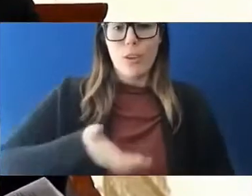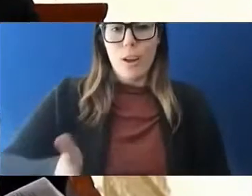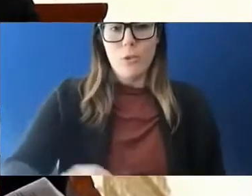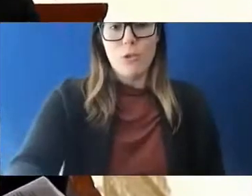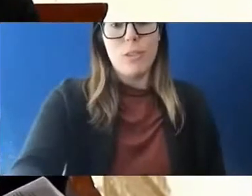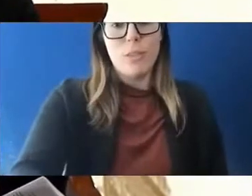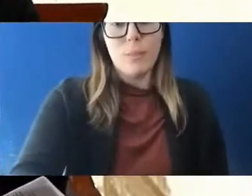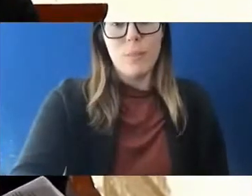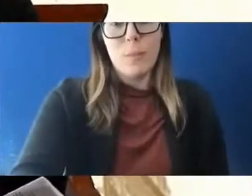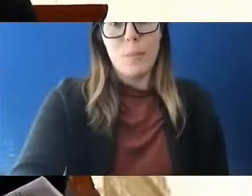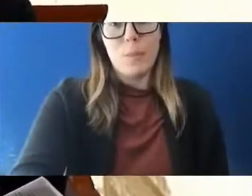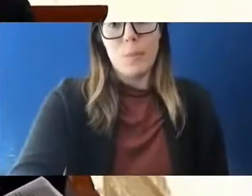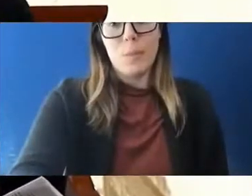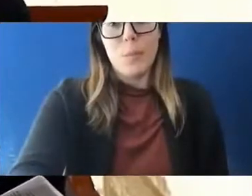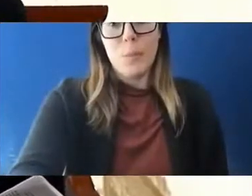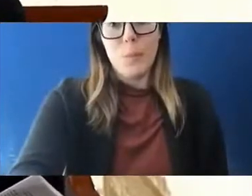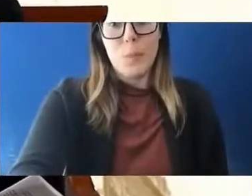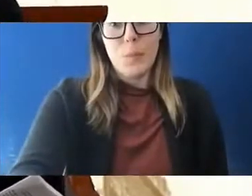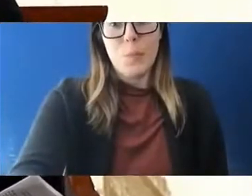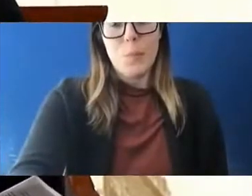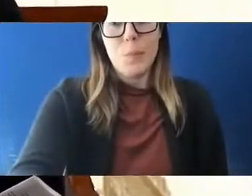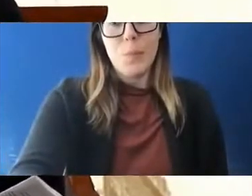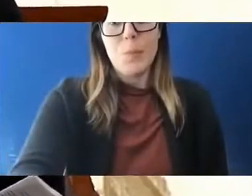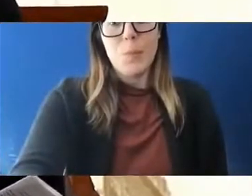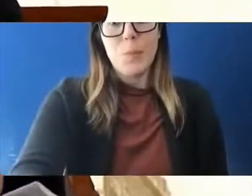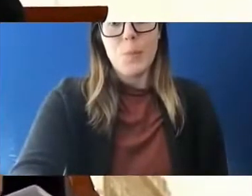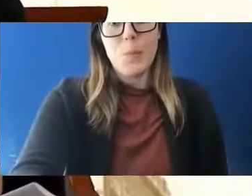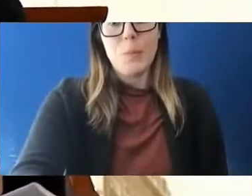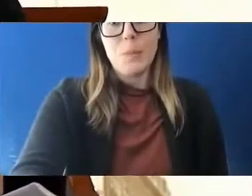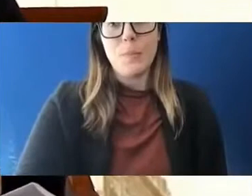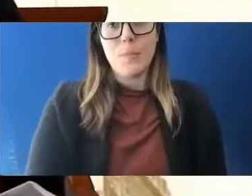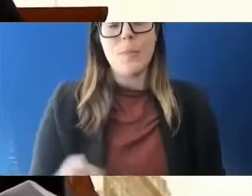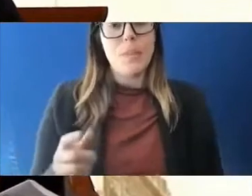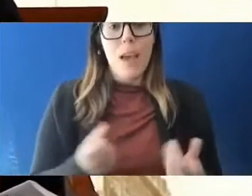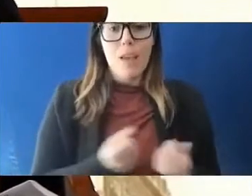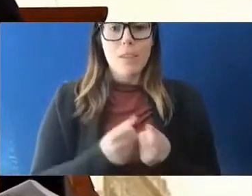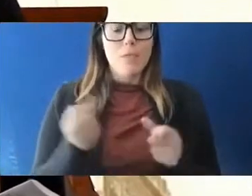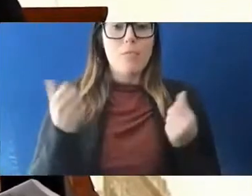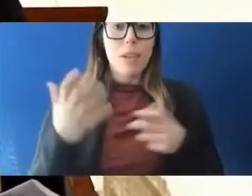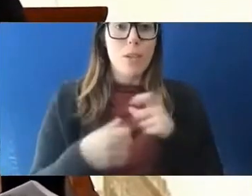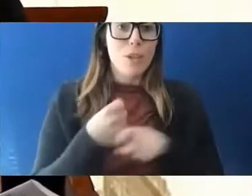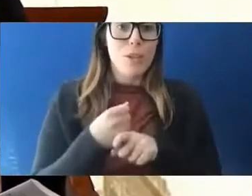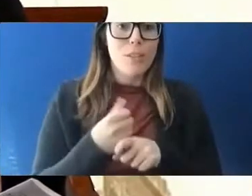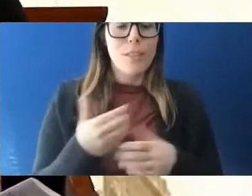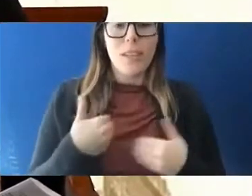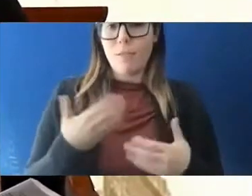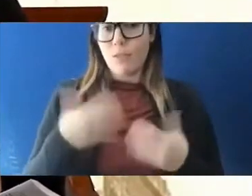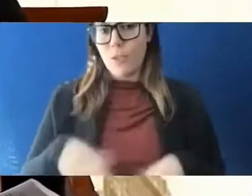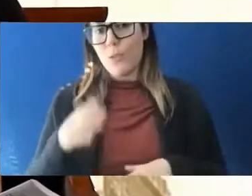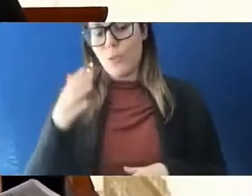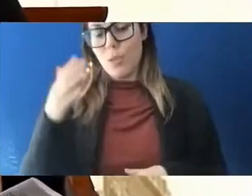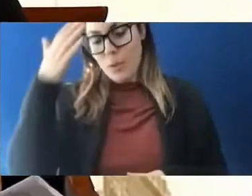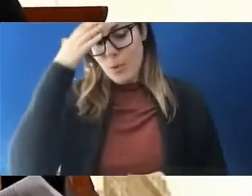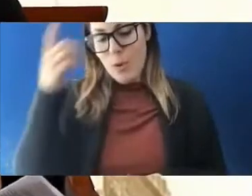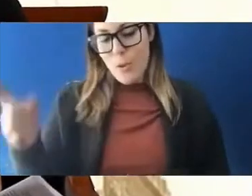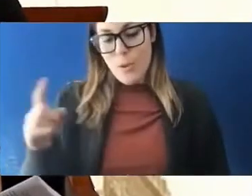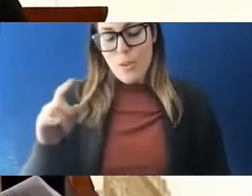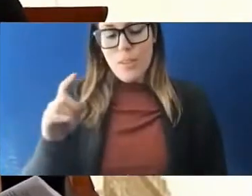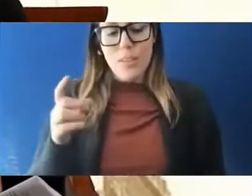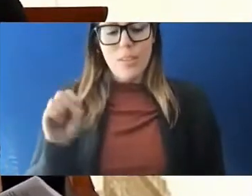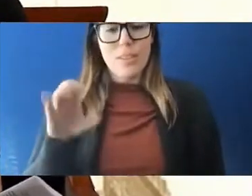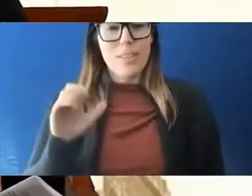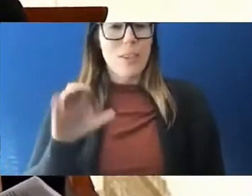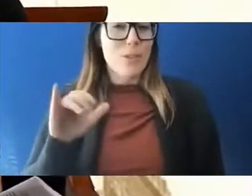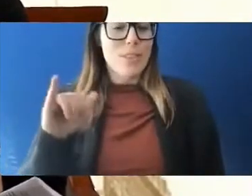who have been stalwart advocates for many years. I've had a chance to get to know Secretary Yellen. Her work speaks for